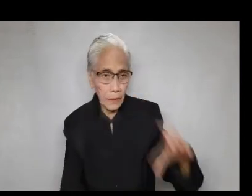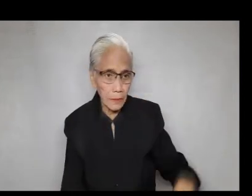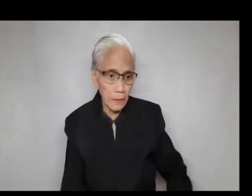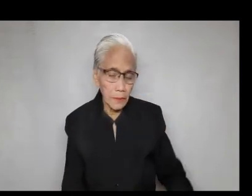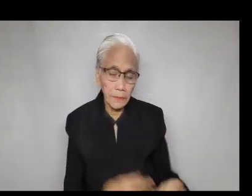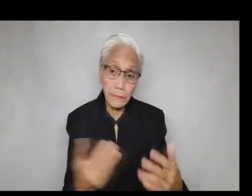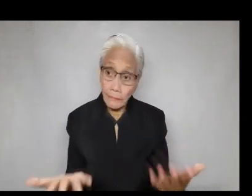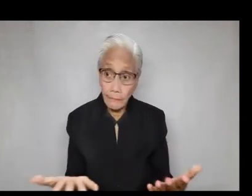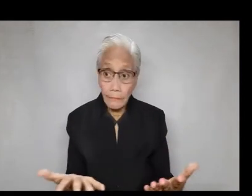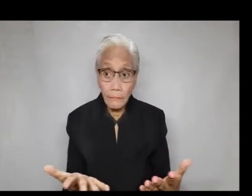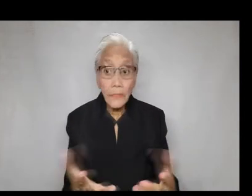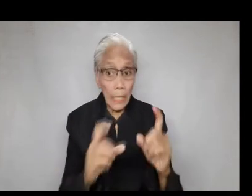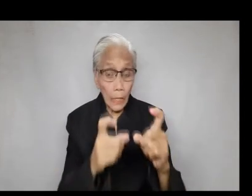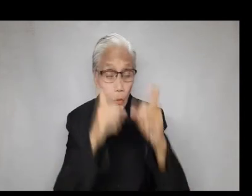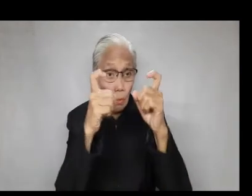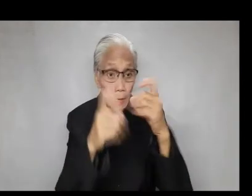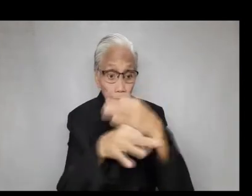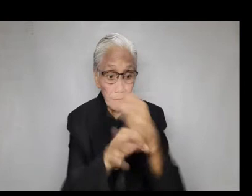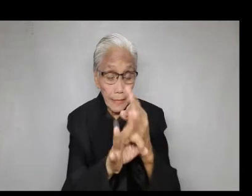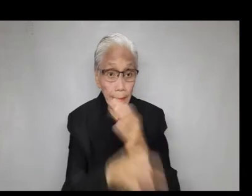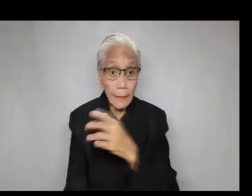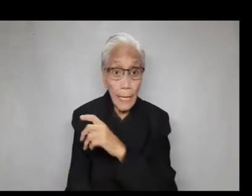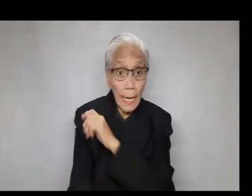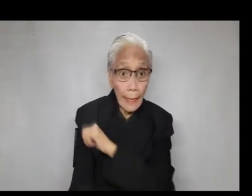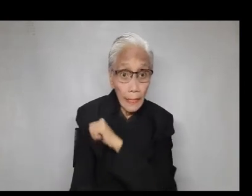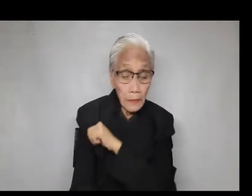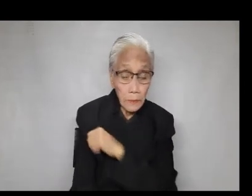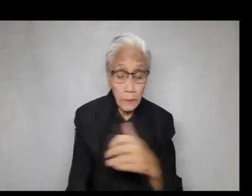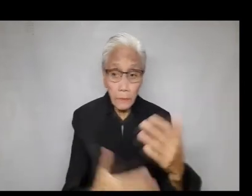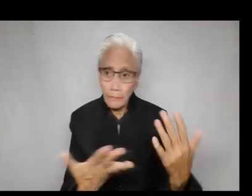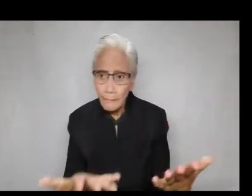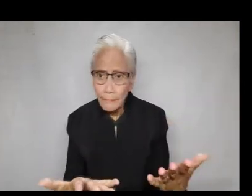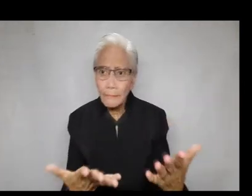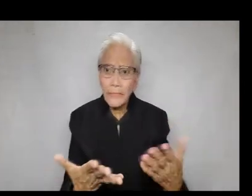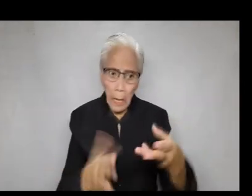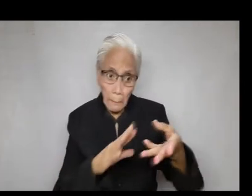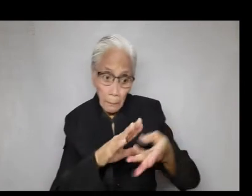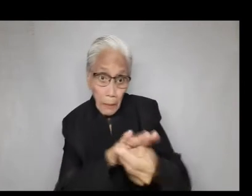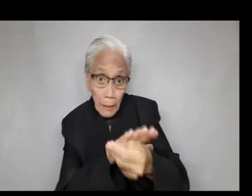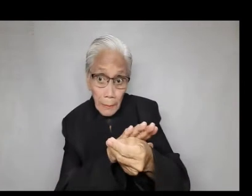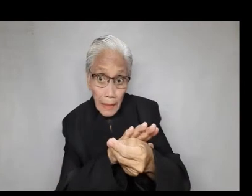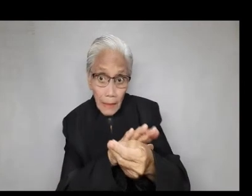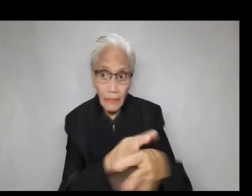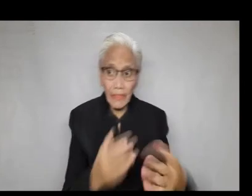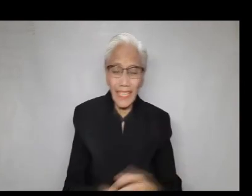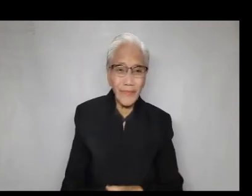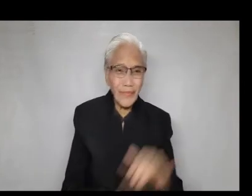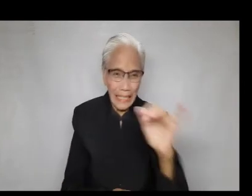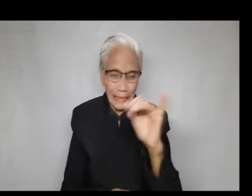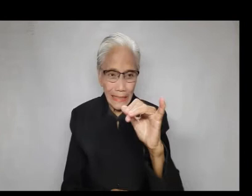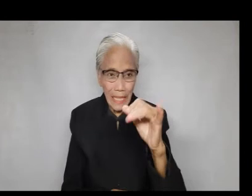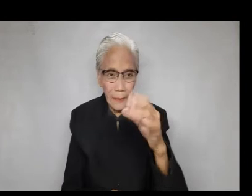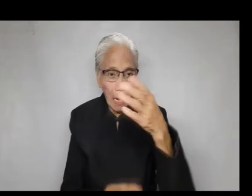on you, Christian. The second mark is a quick fix attitude. This is an attitude